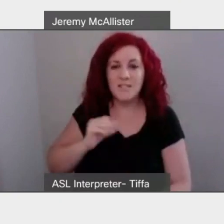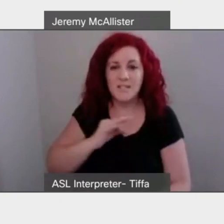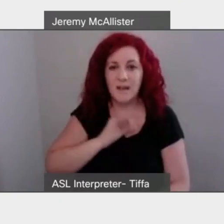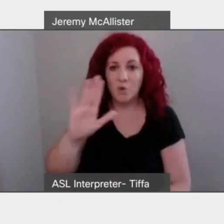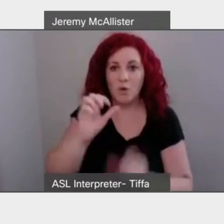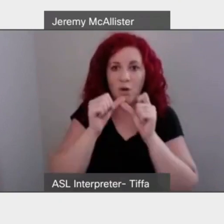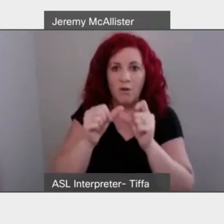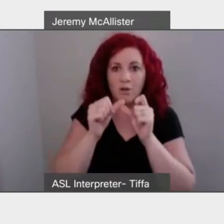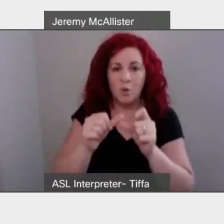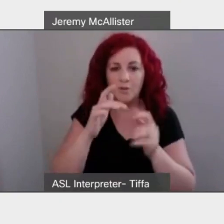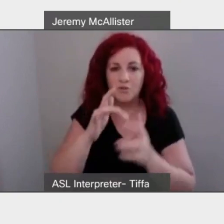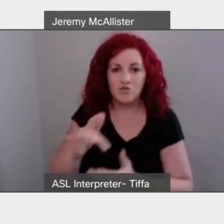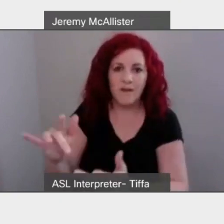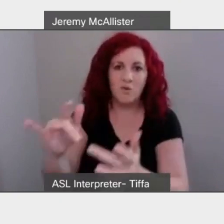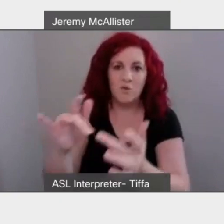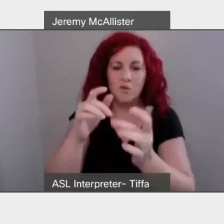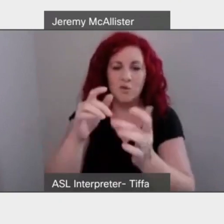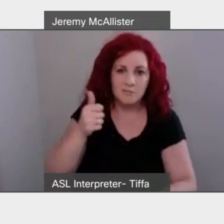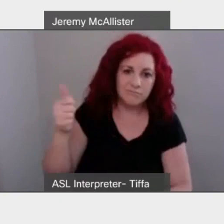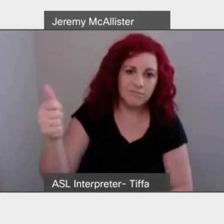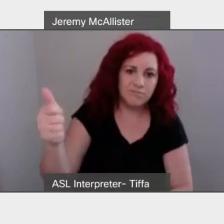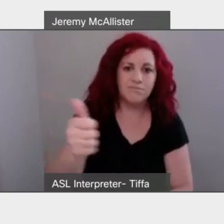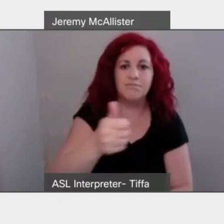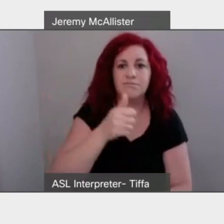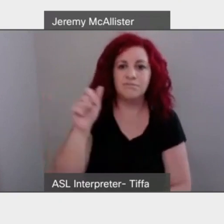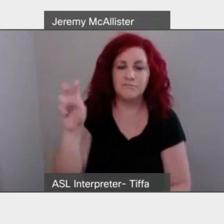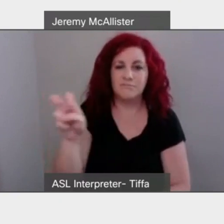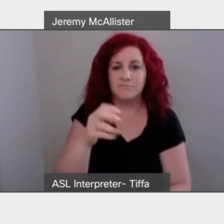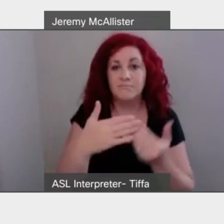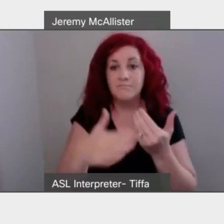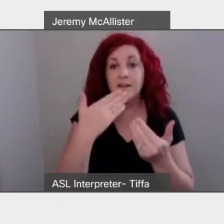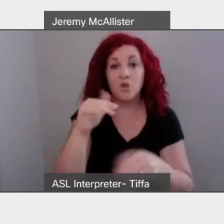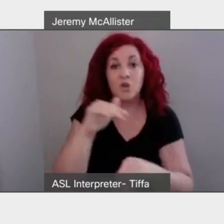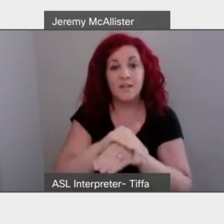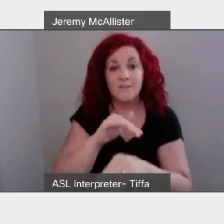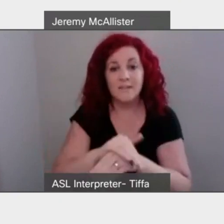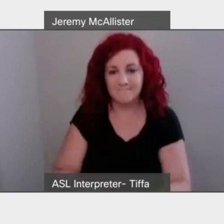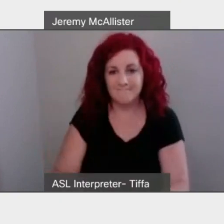your ongoing travels and onward. Have a good evening.